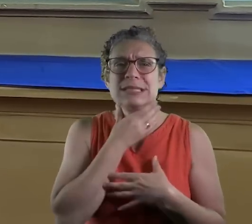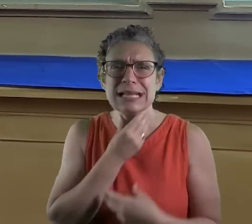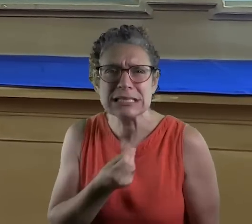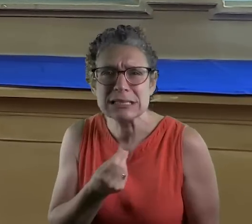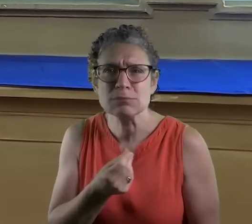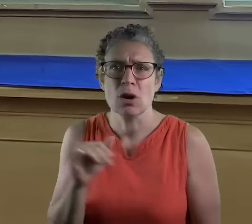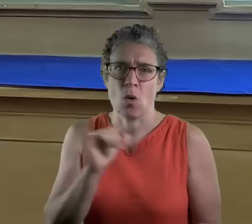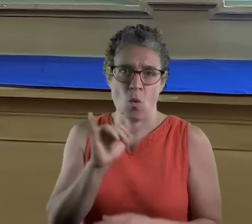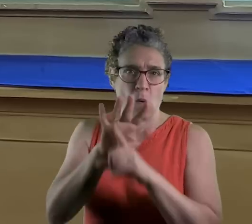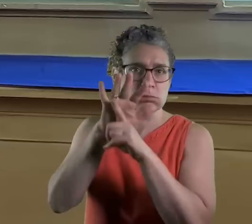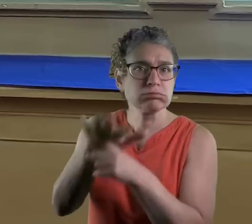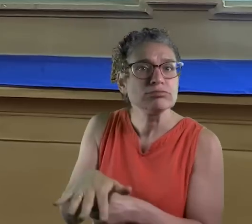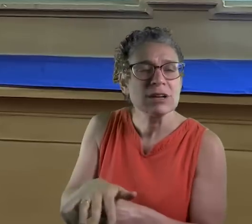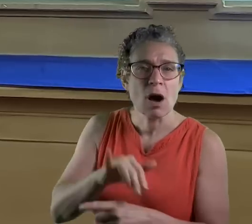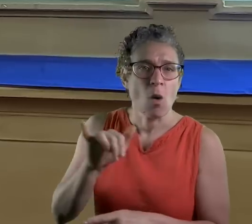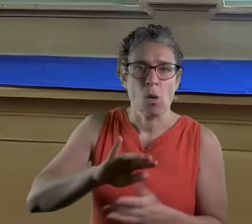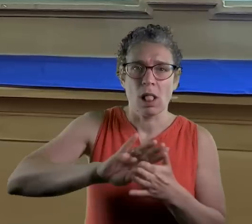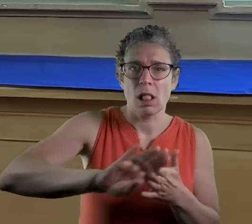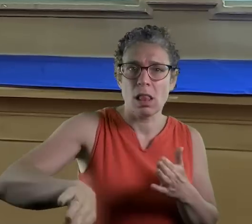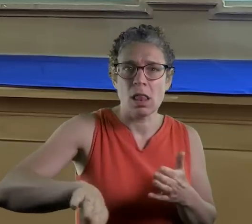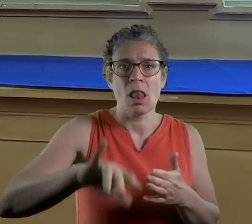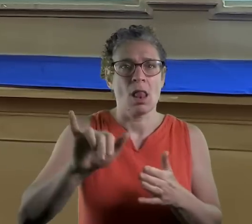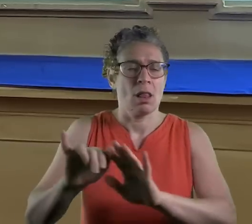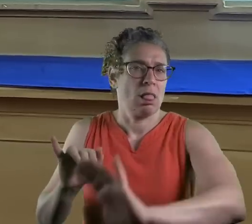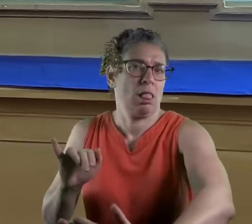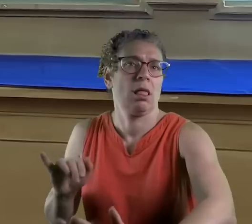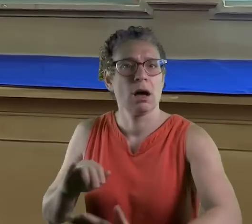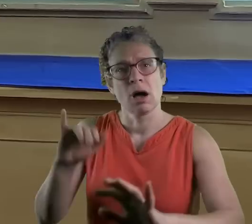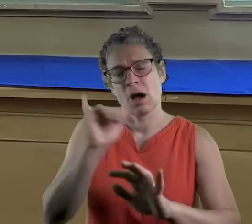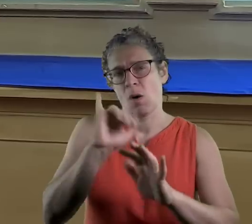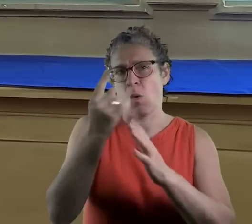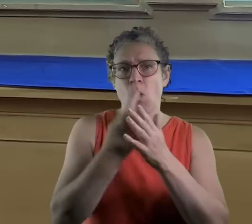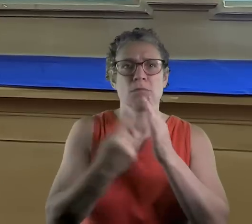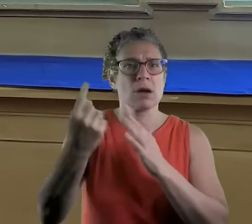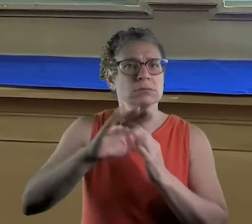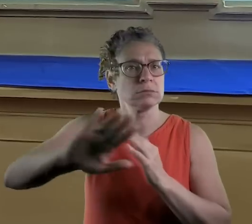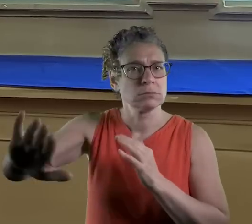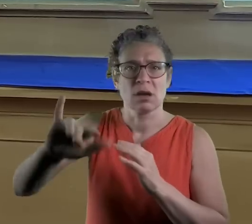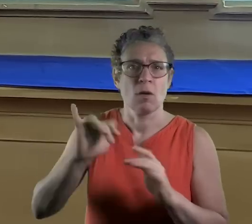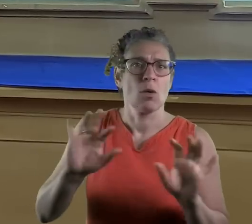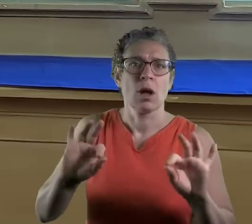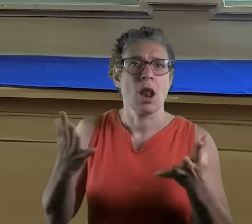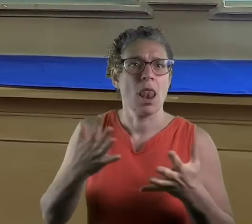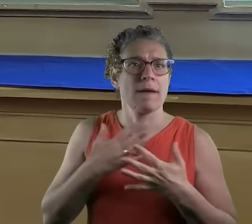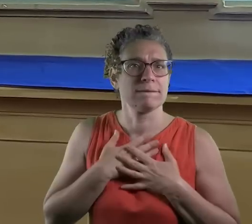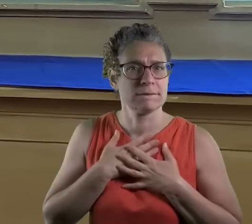desperate, oppressed, neglected, deprived, marginalized, or unloved.